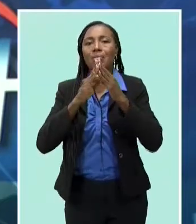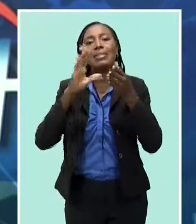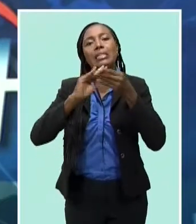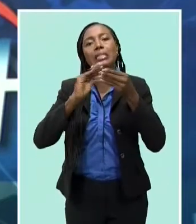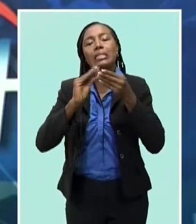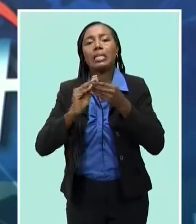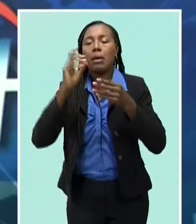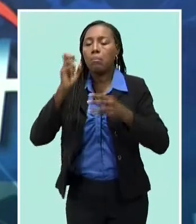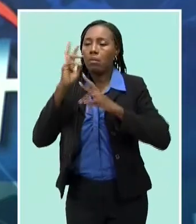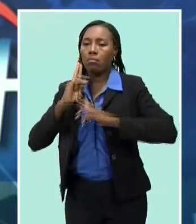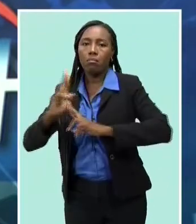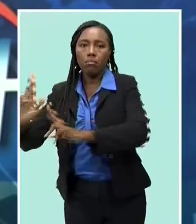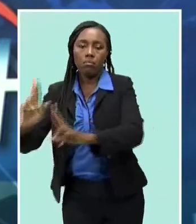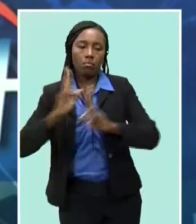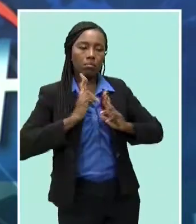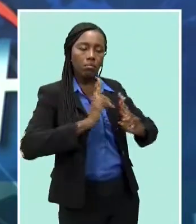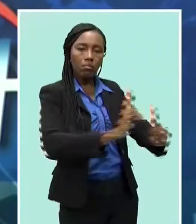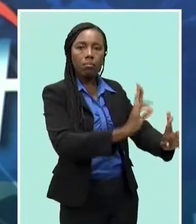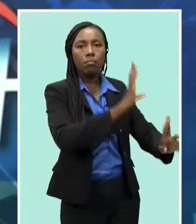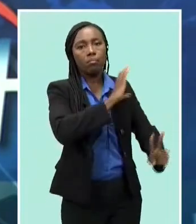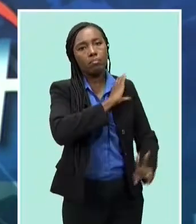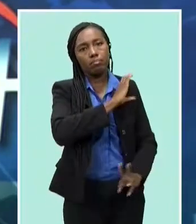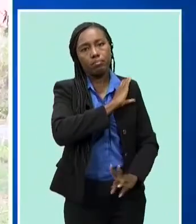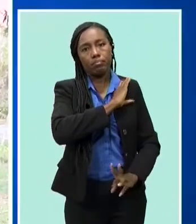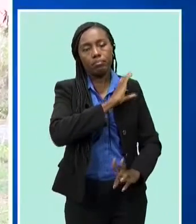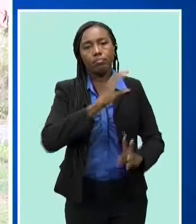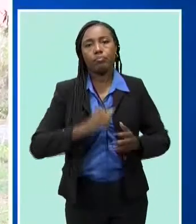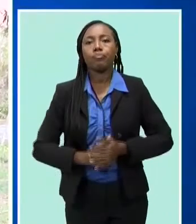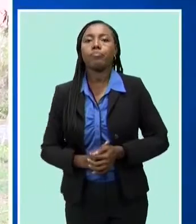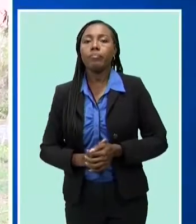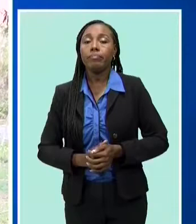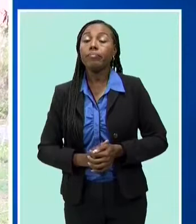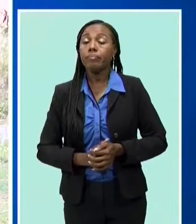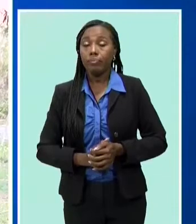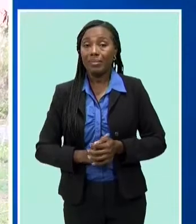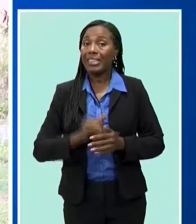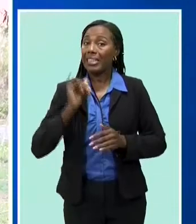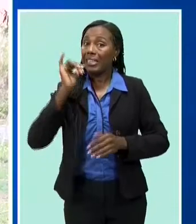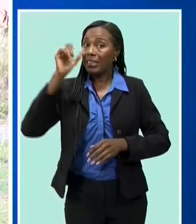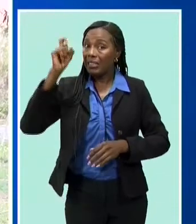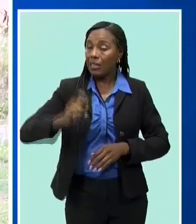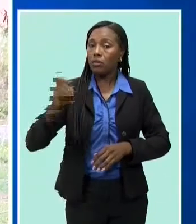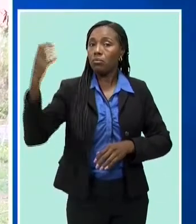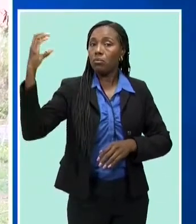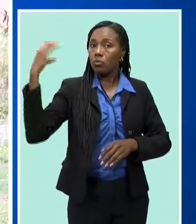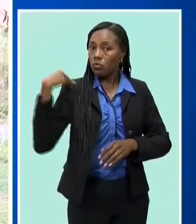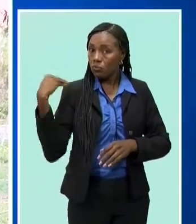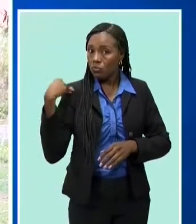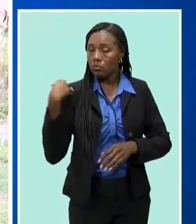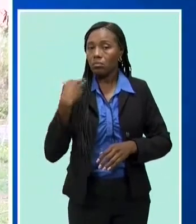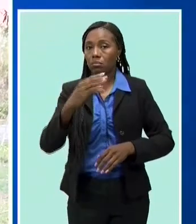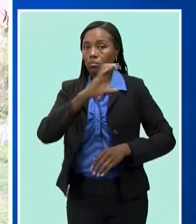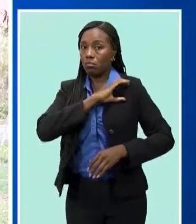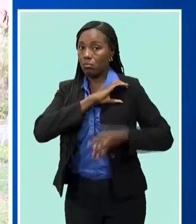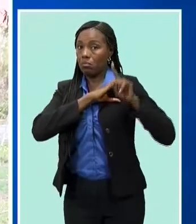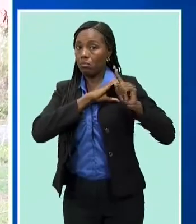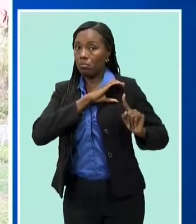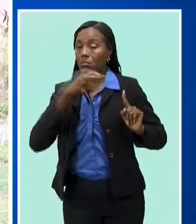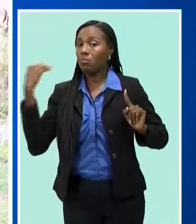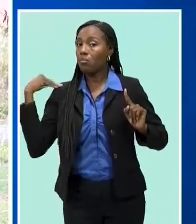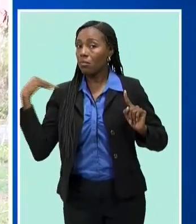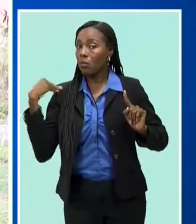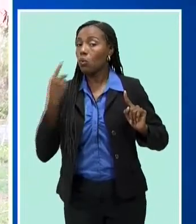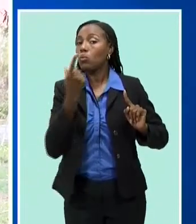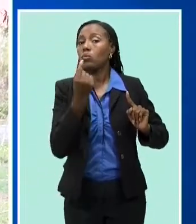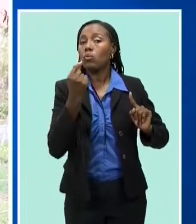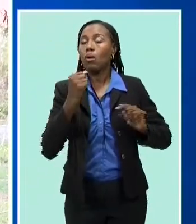between communities and the police. It is the duty of the police to protect